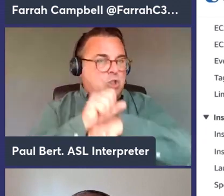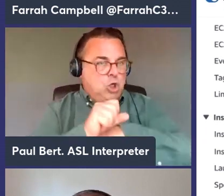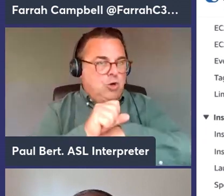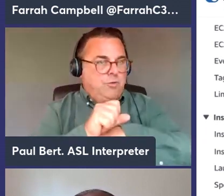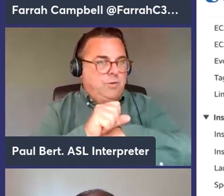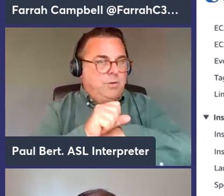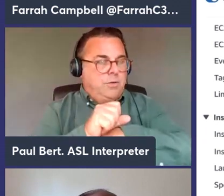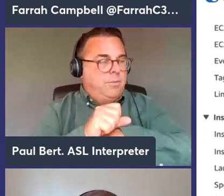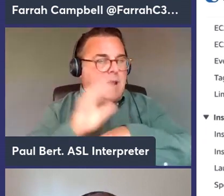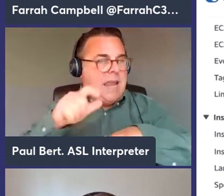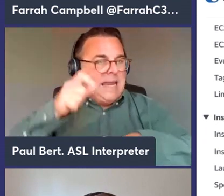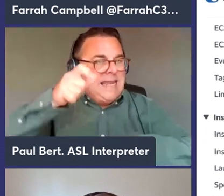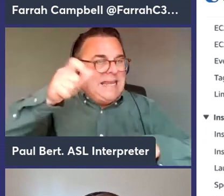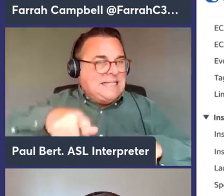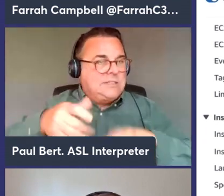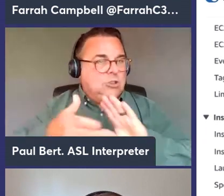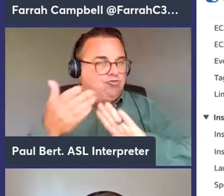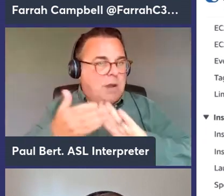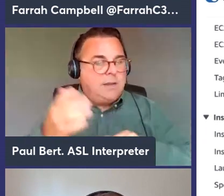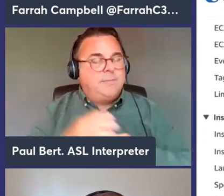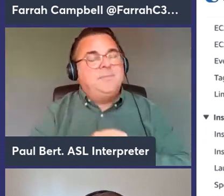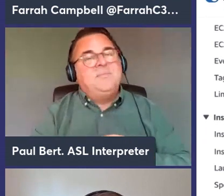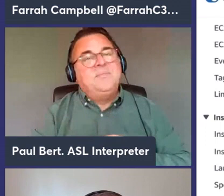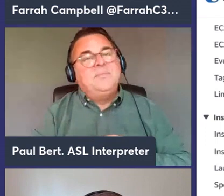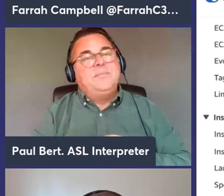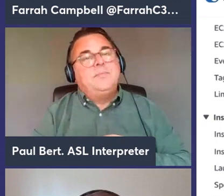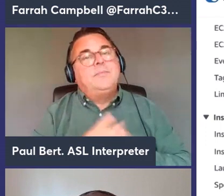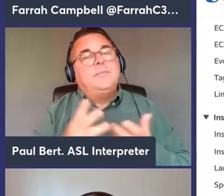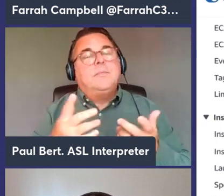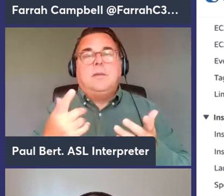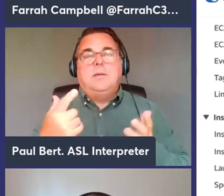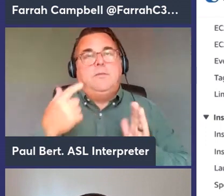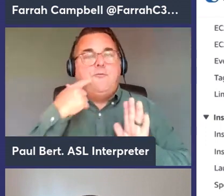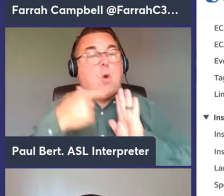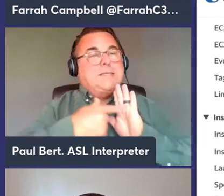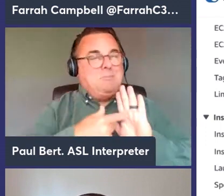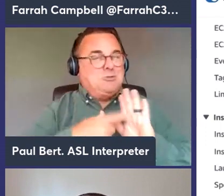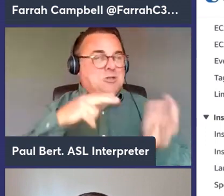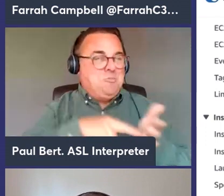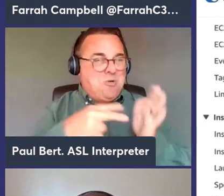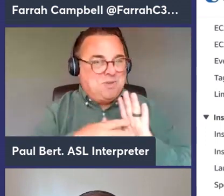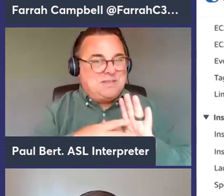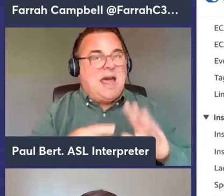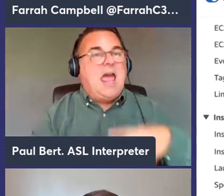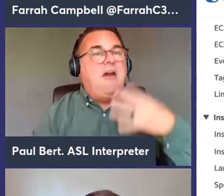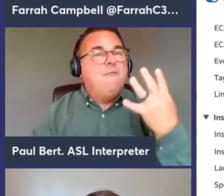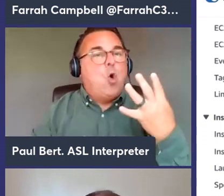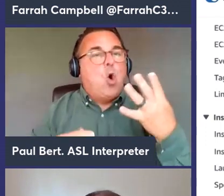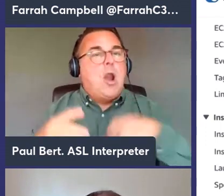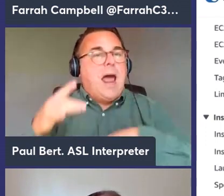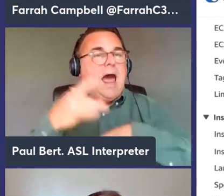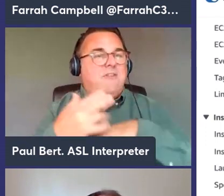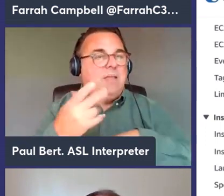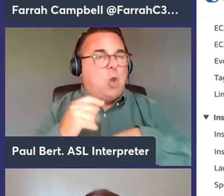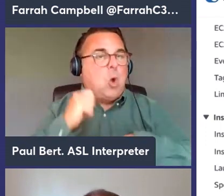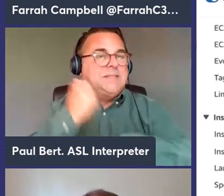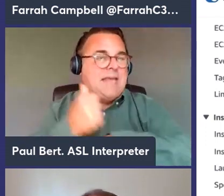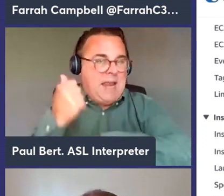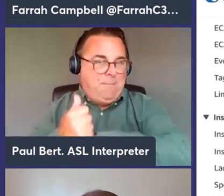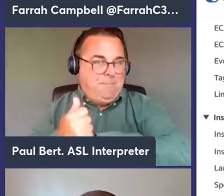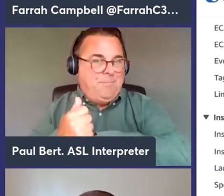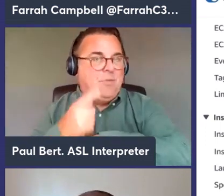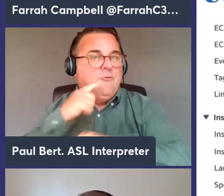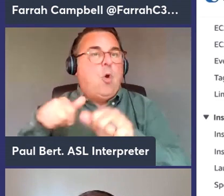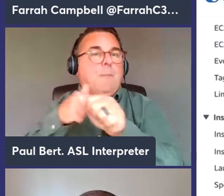don't have an instance running on. I do, in good demo fashion, have 4 other hosts I've already allocated and that I